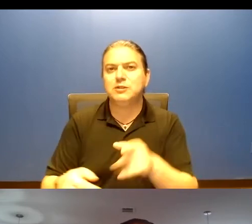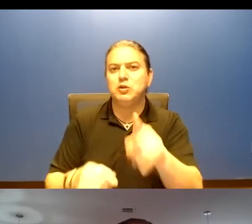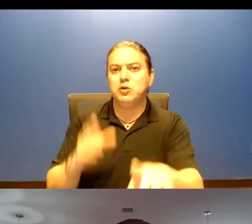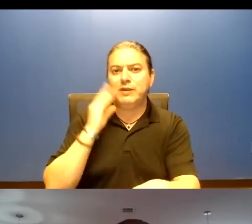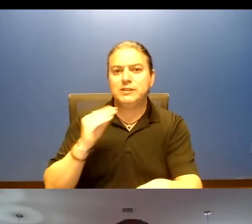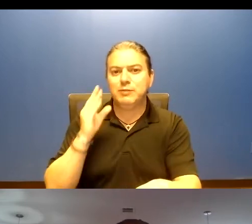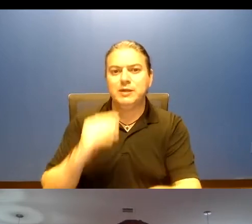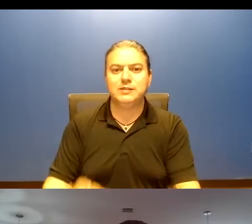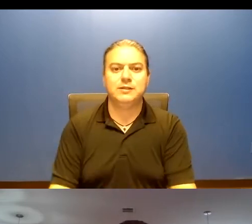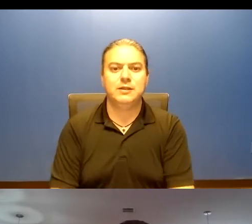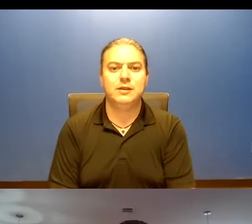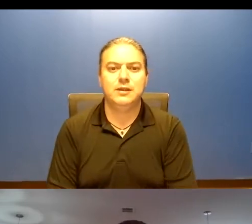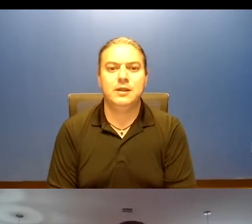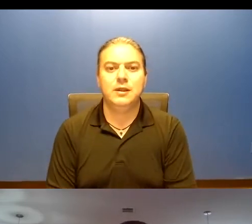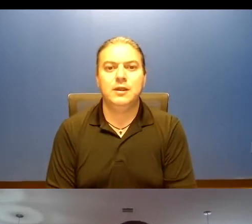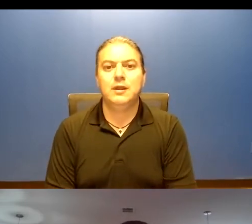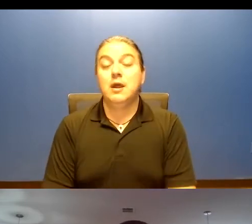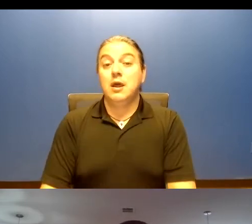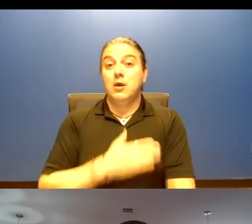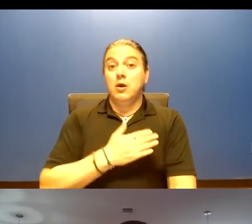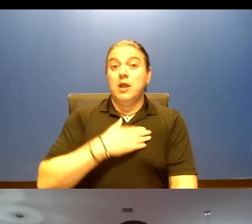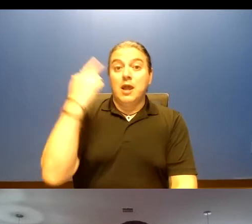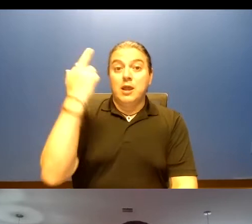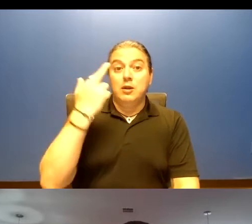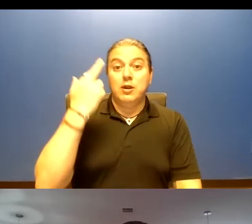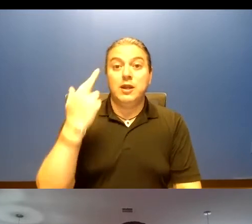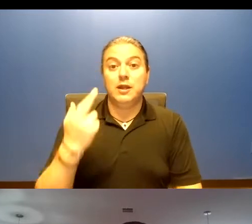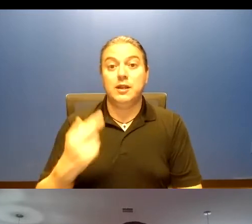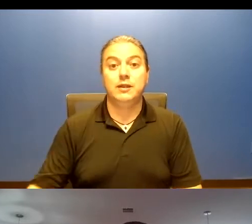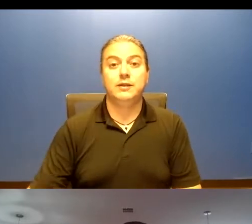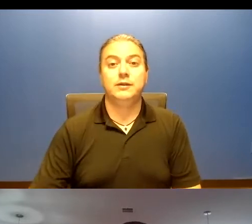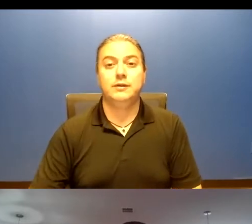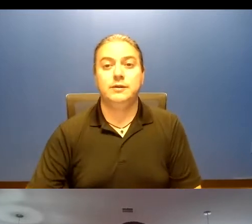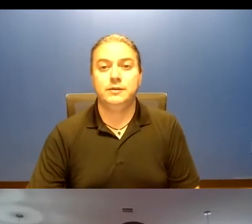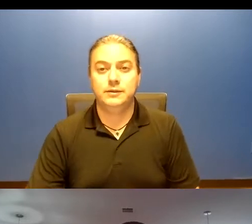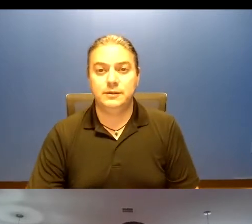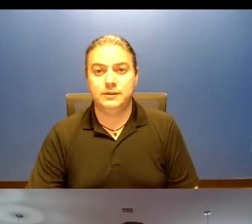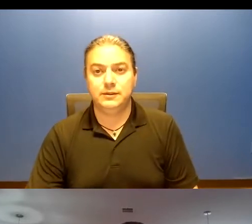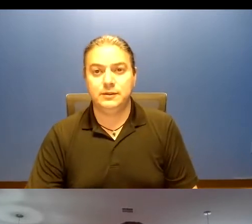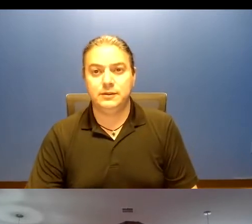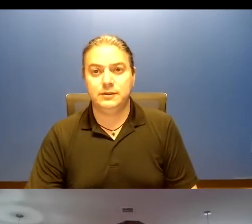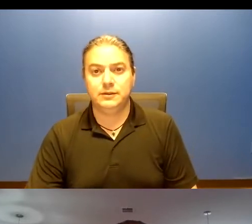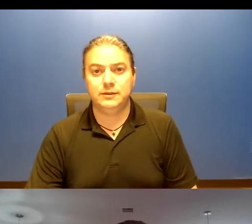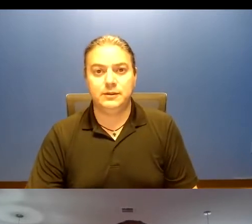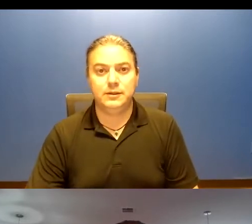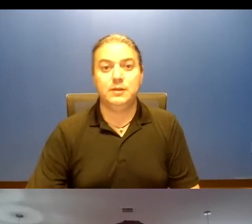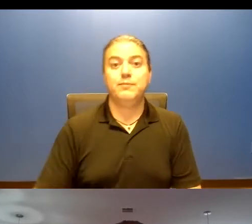When we realized that my husband was going to become where he